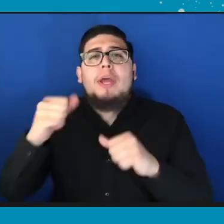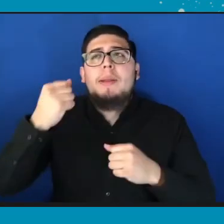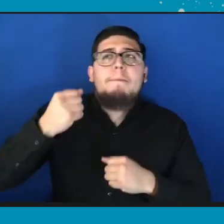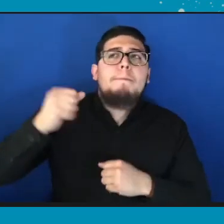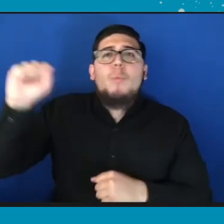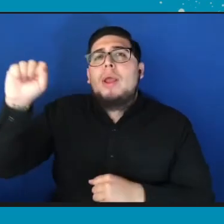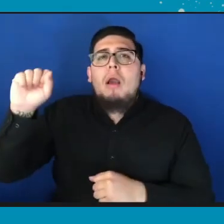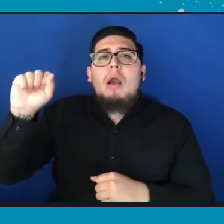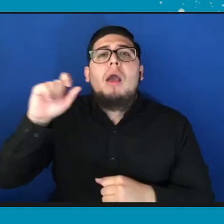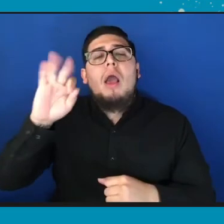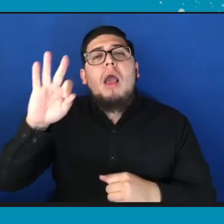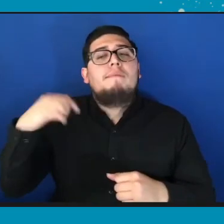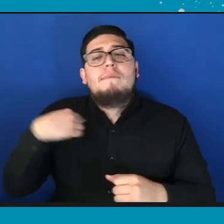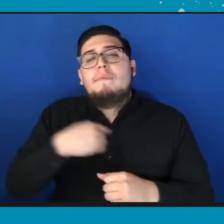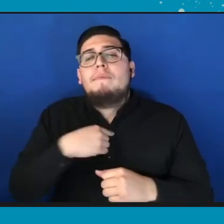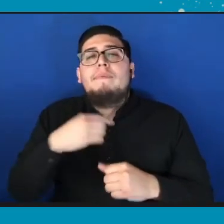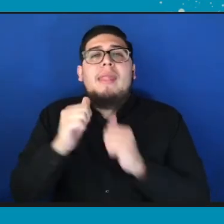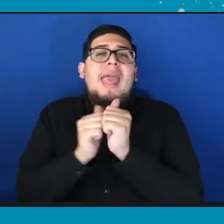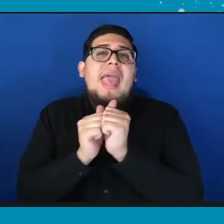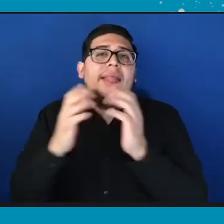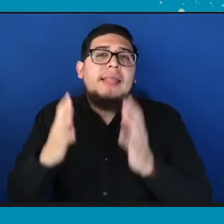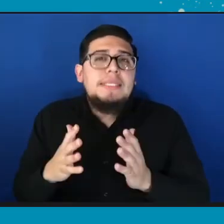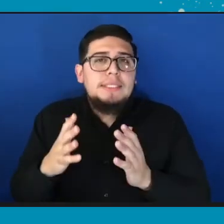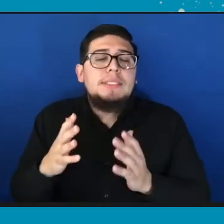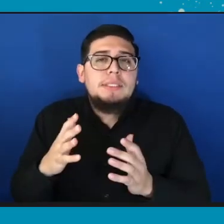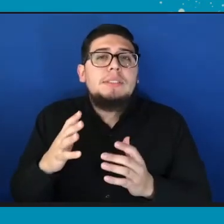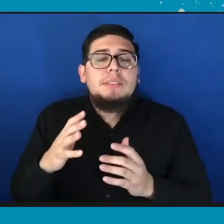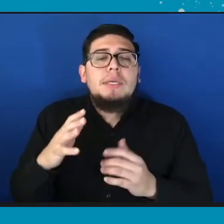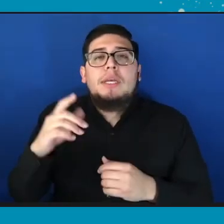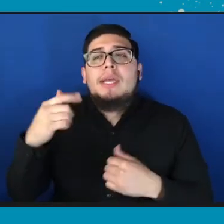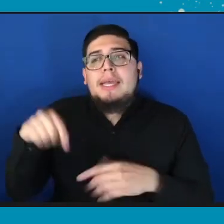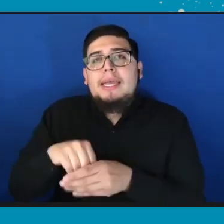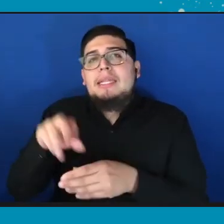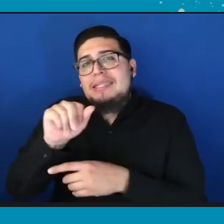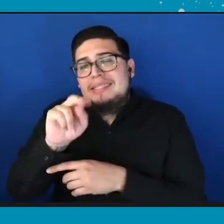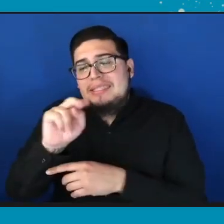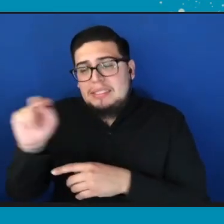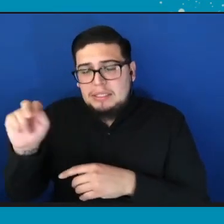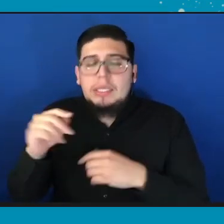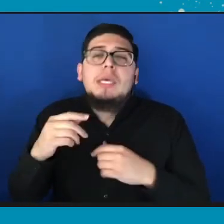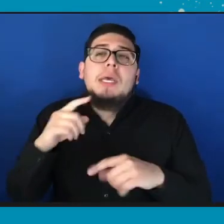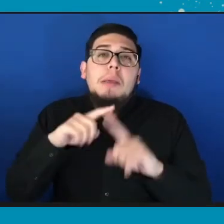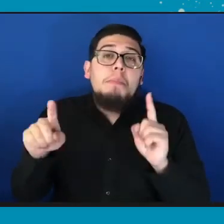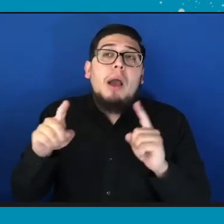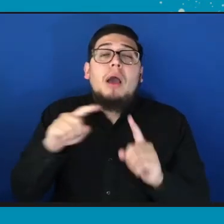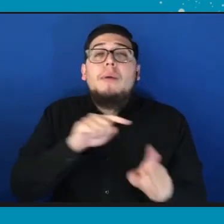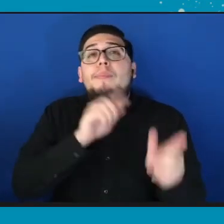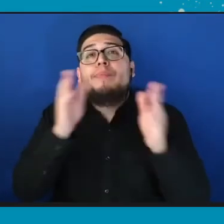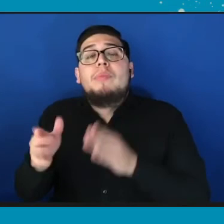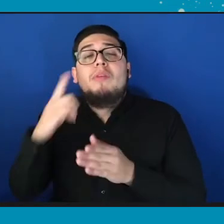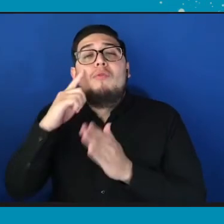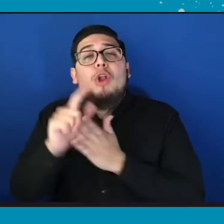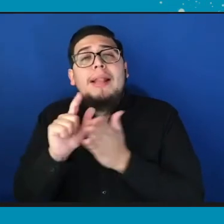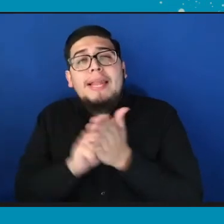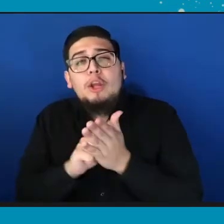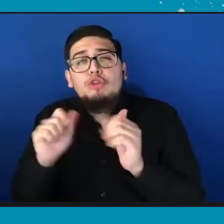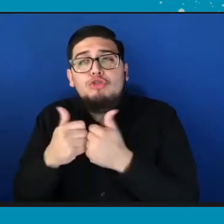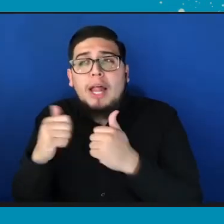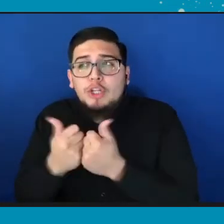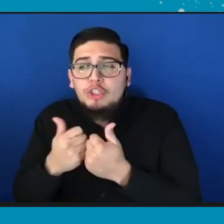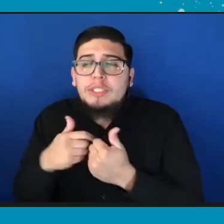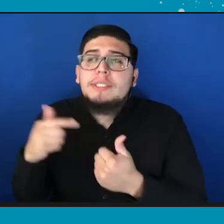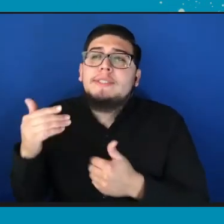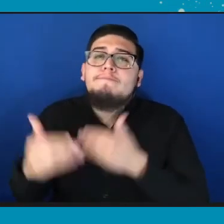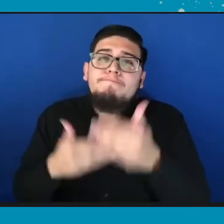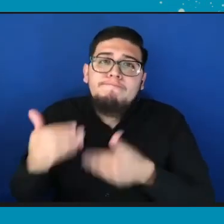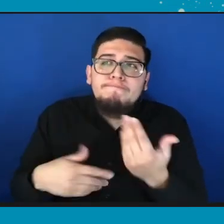or 5-star athletes, to try to convince them not to come to Tennessee. But legal challenges, movement lowering,